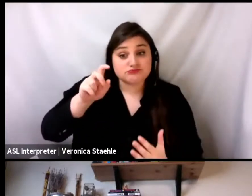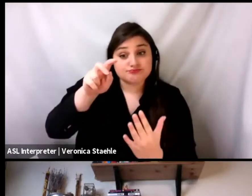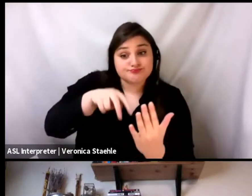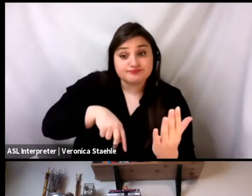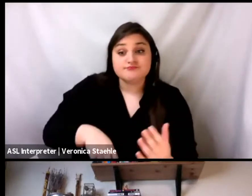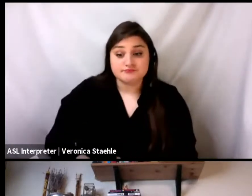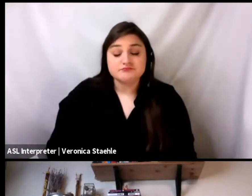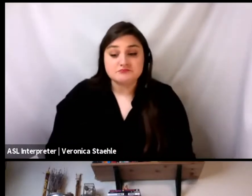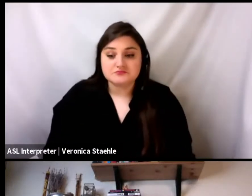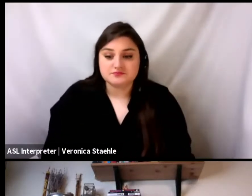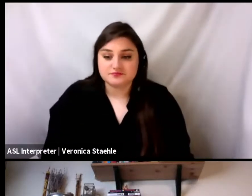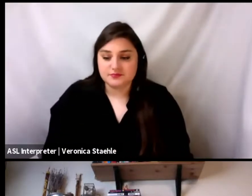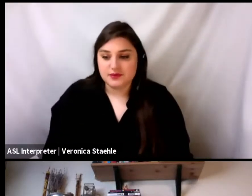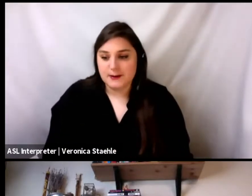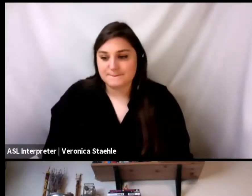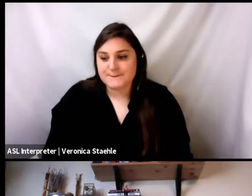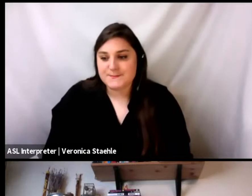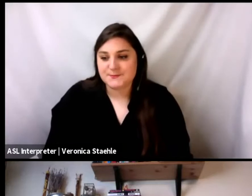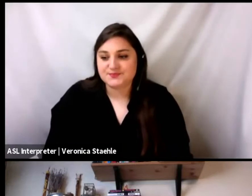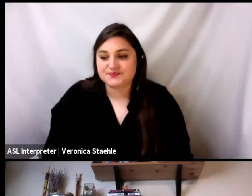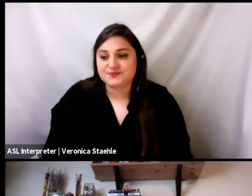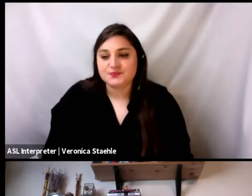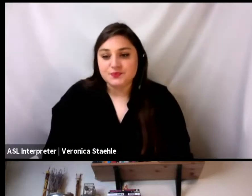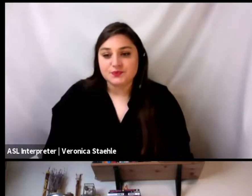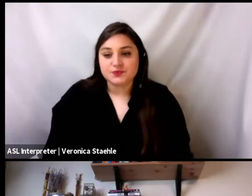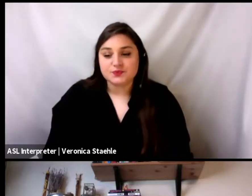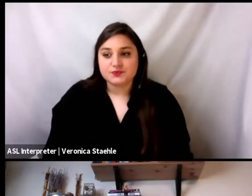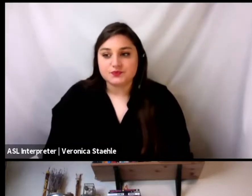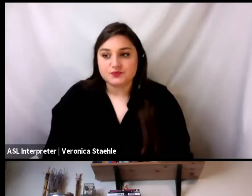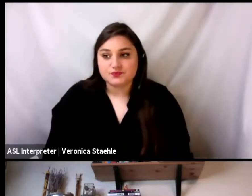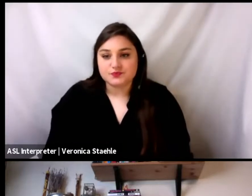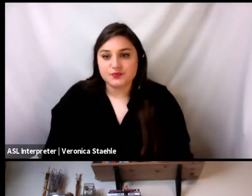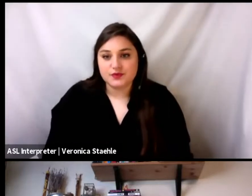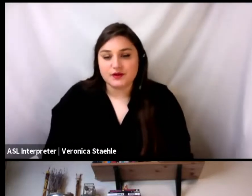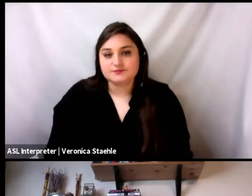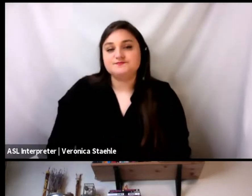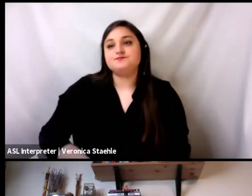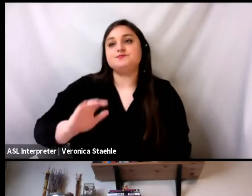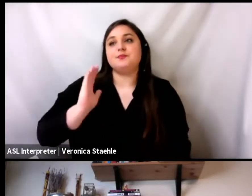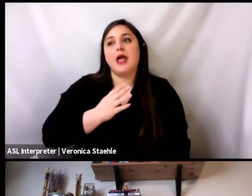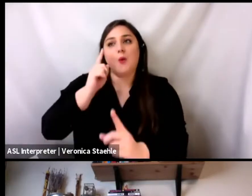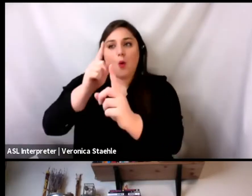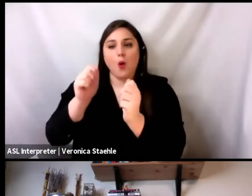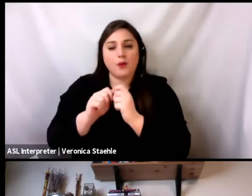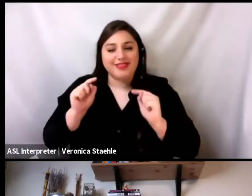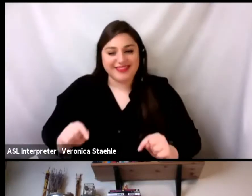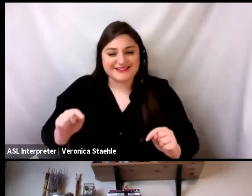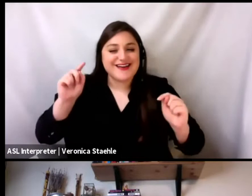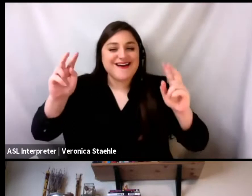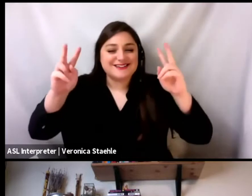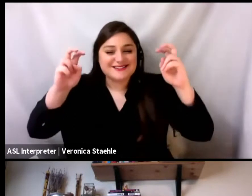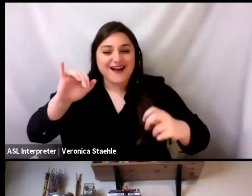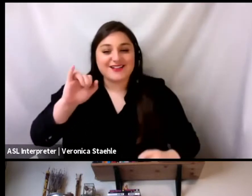So the goal here is to think about, like the title is data placemaking,